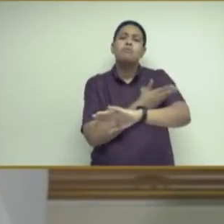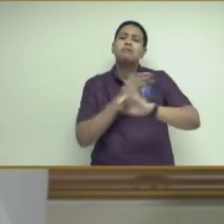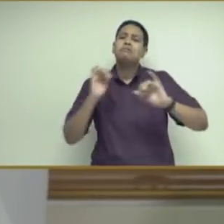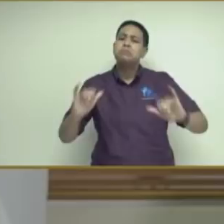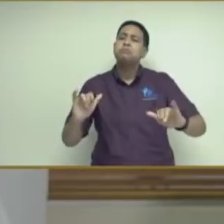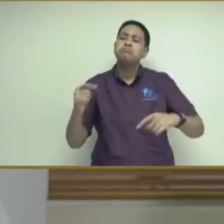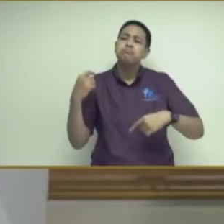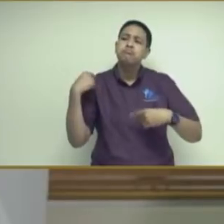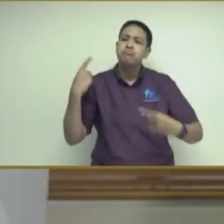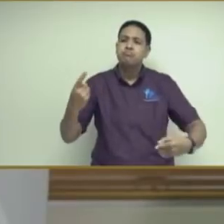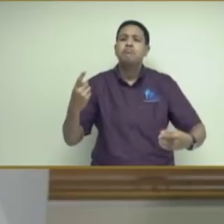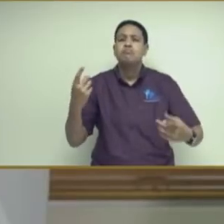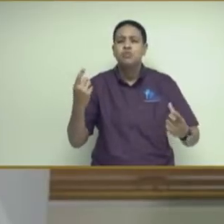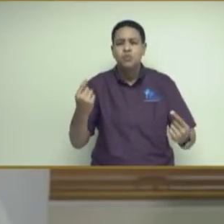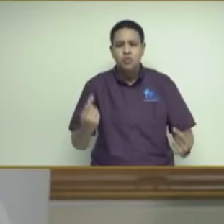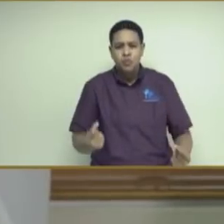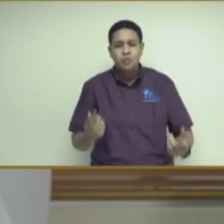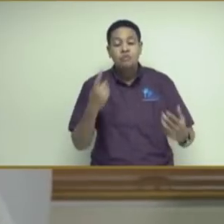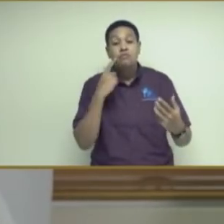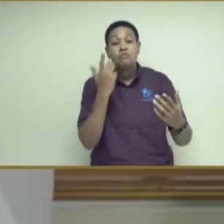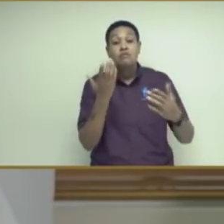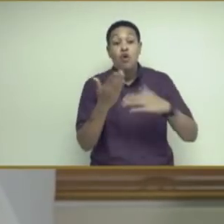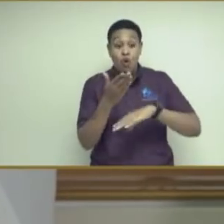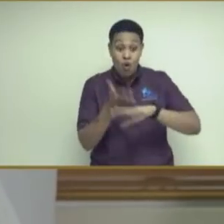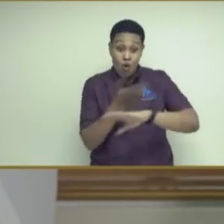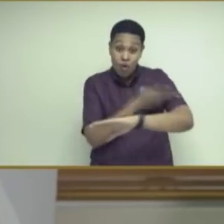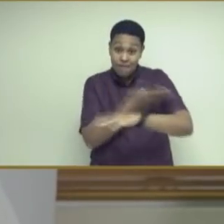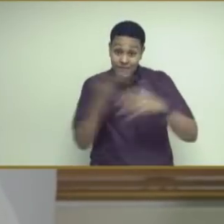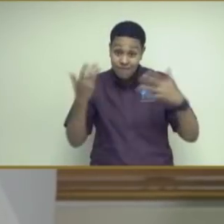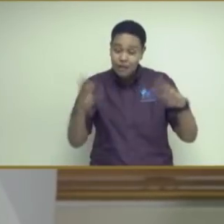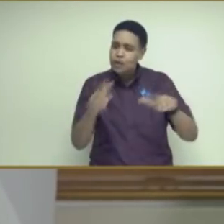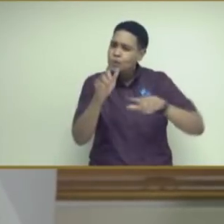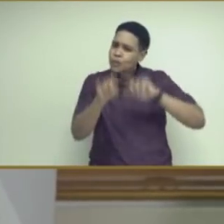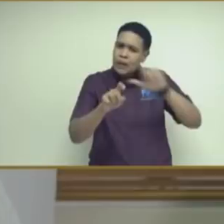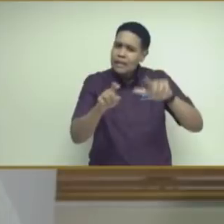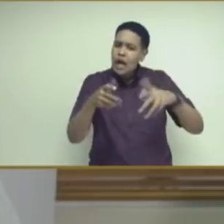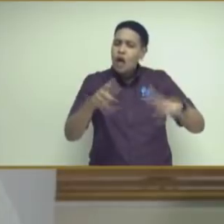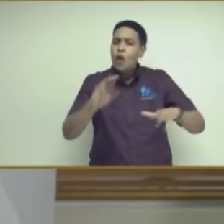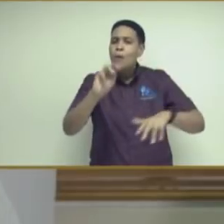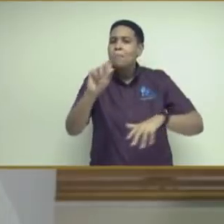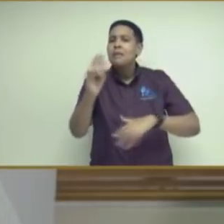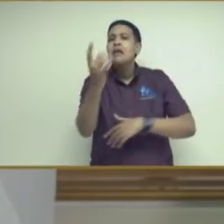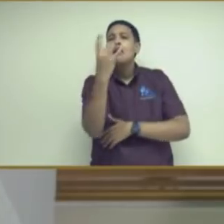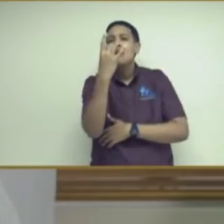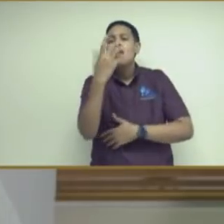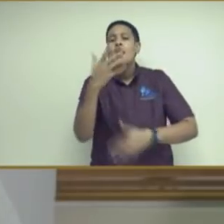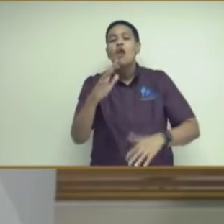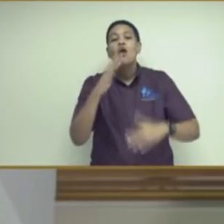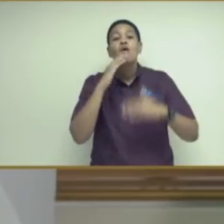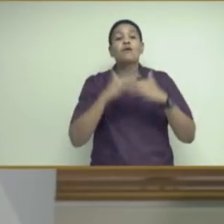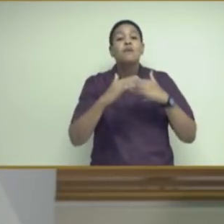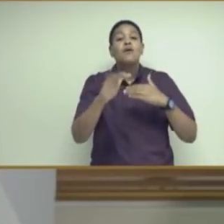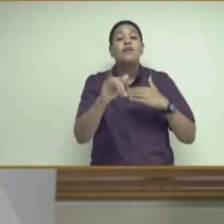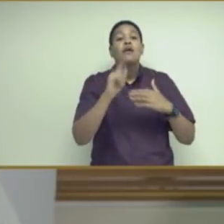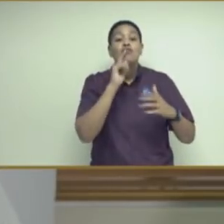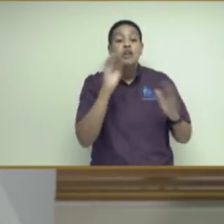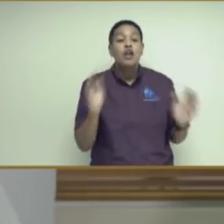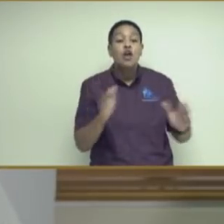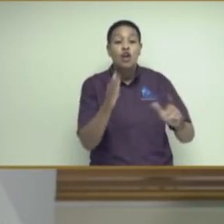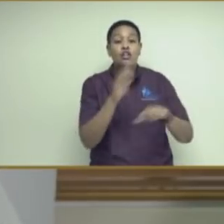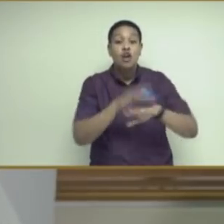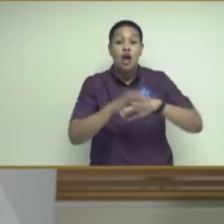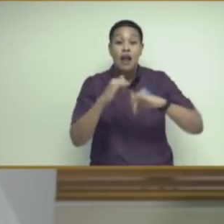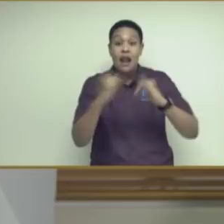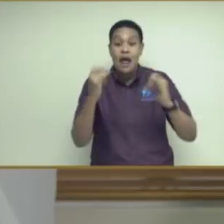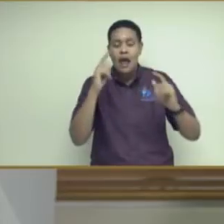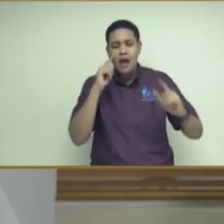style, and then beyond the updates, we will have questions from the media. Beyond that, though, I'm going to urge those